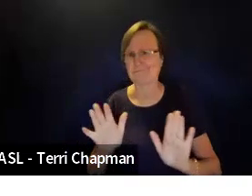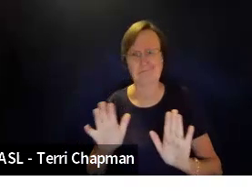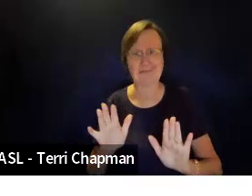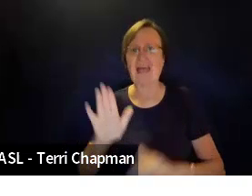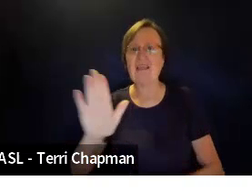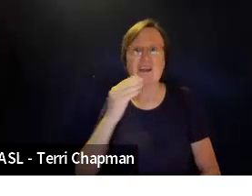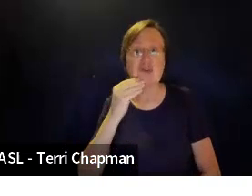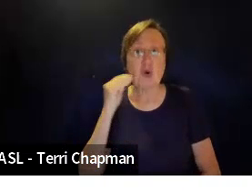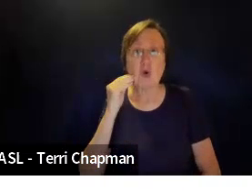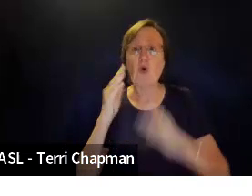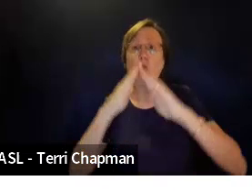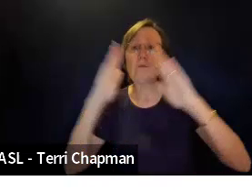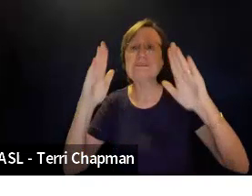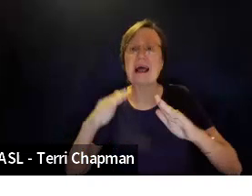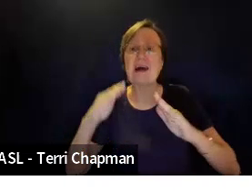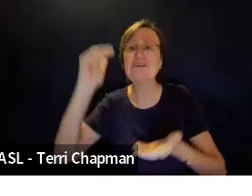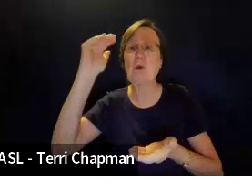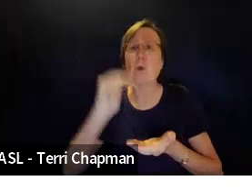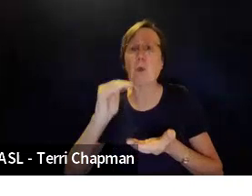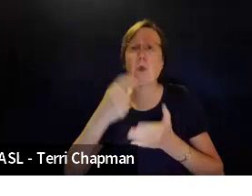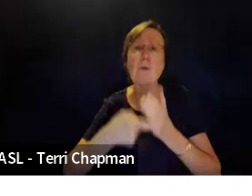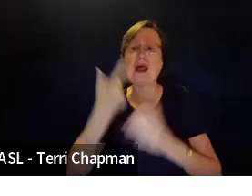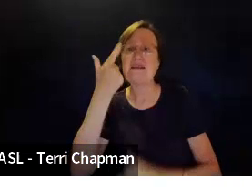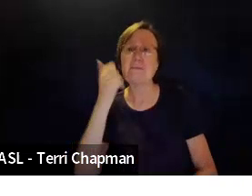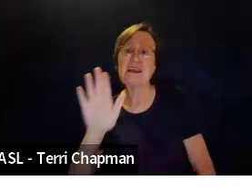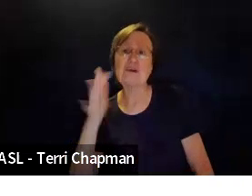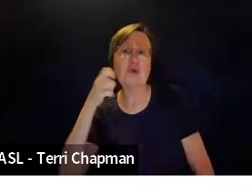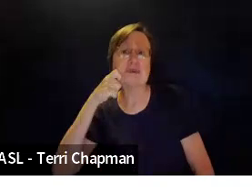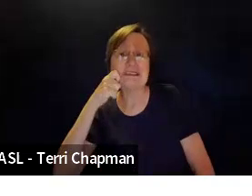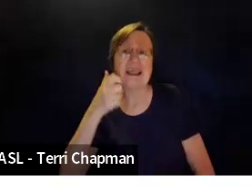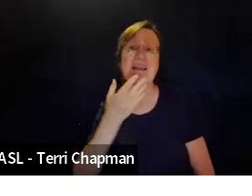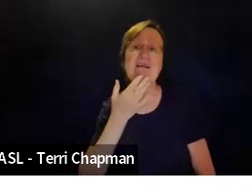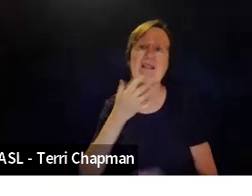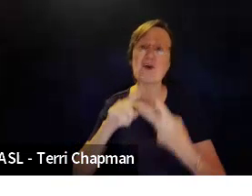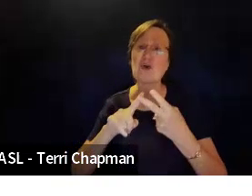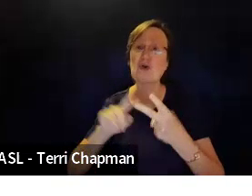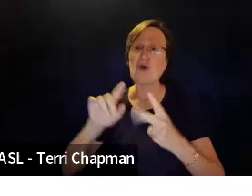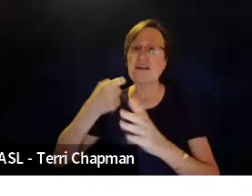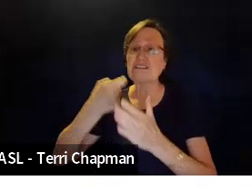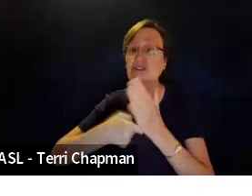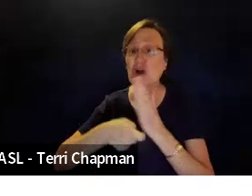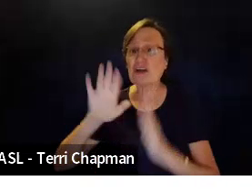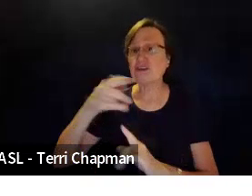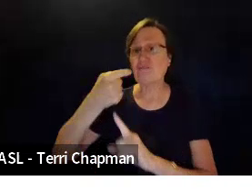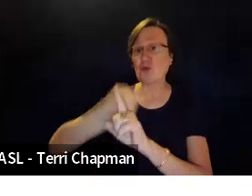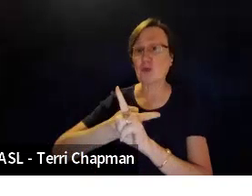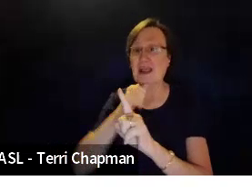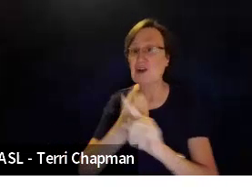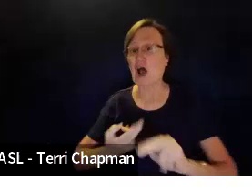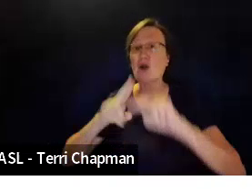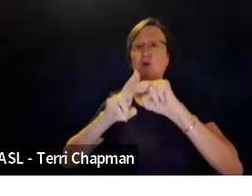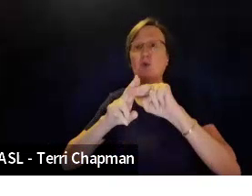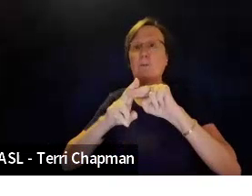less valuable because of the color of your skin, that the cost of your rent is not going up